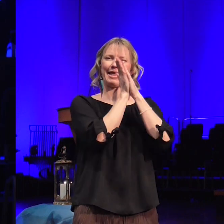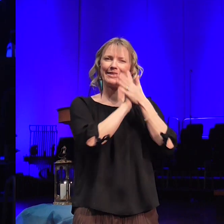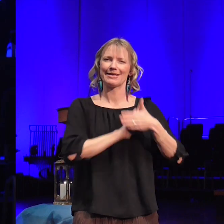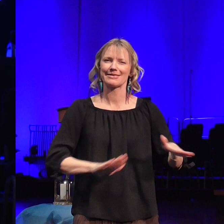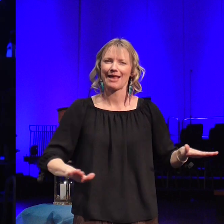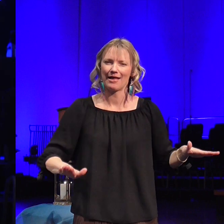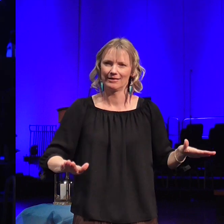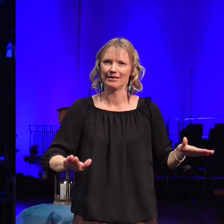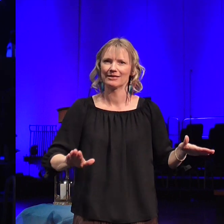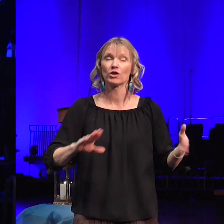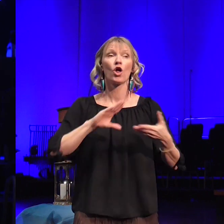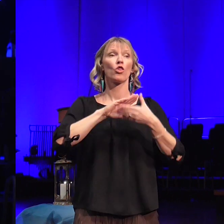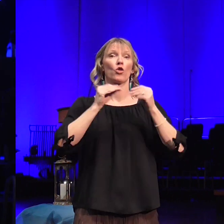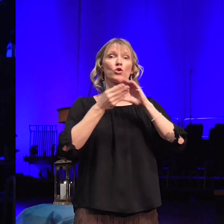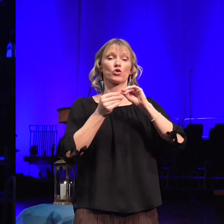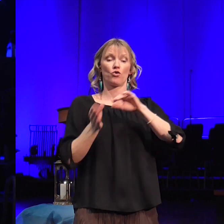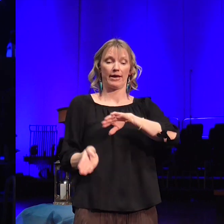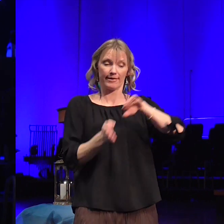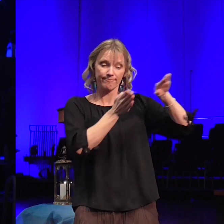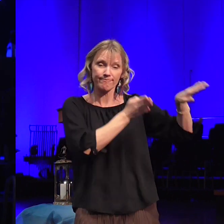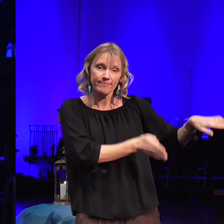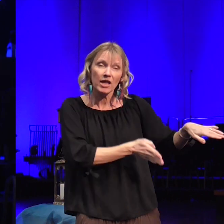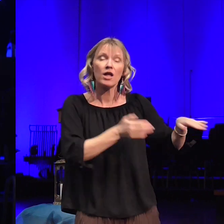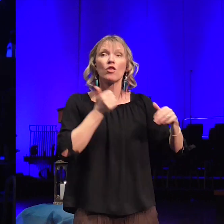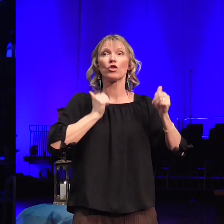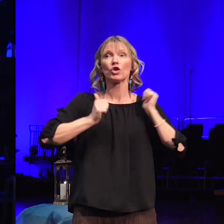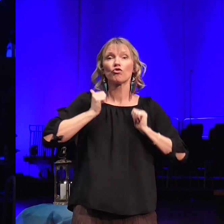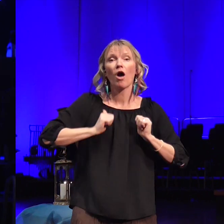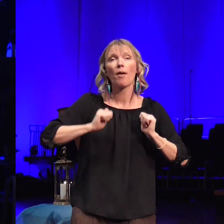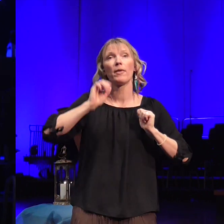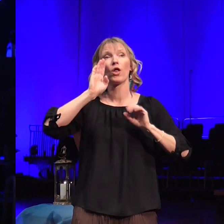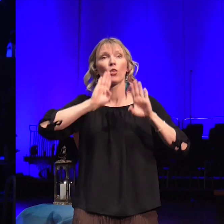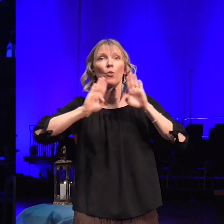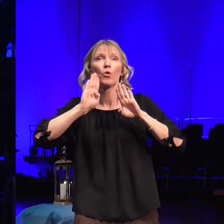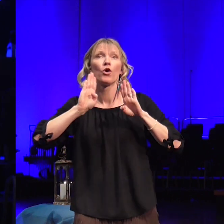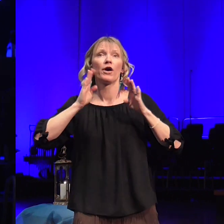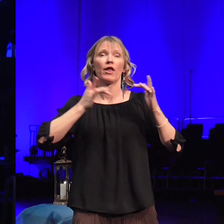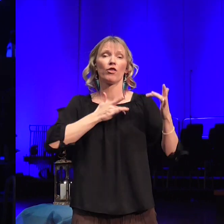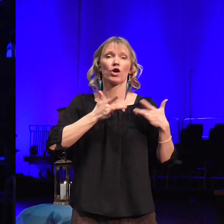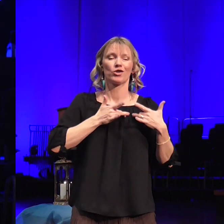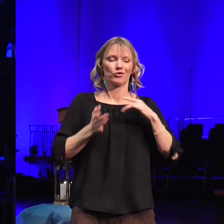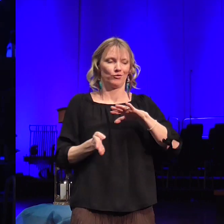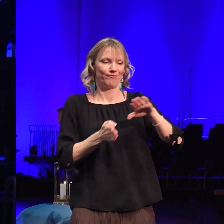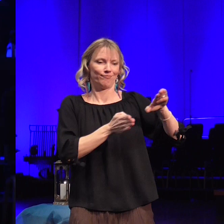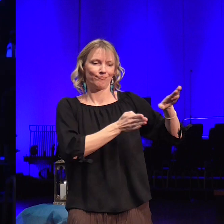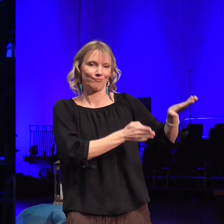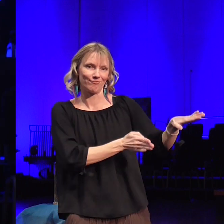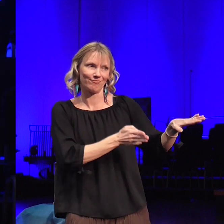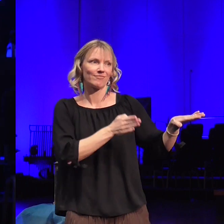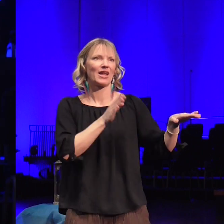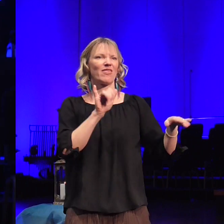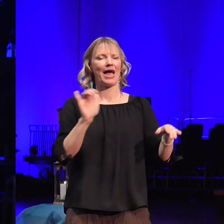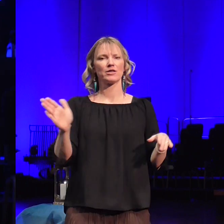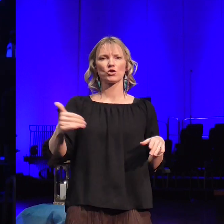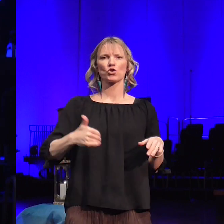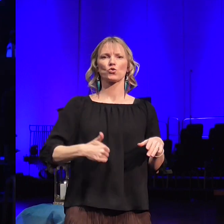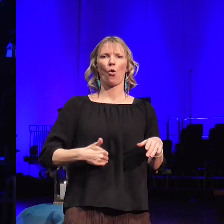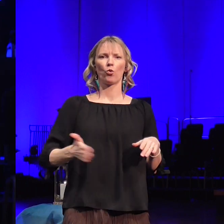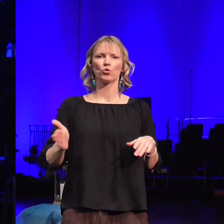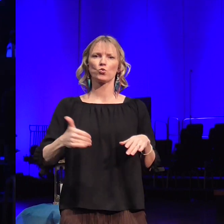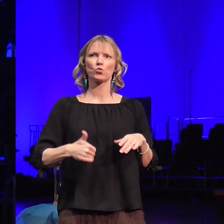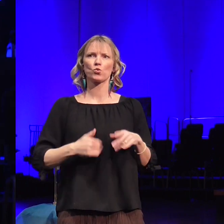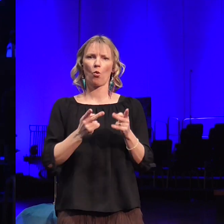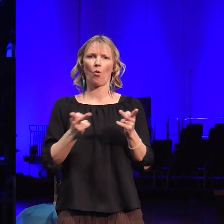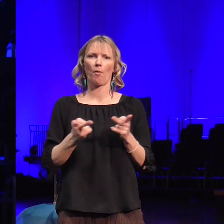story, the drama, the worry, the concern, and just meet that person at that soul-to-soul place and just send them